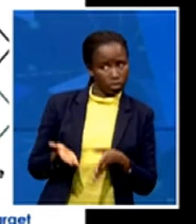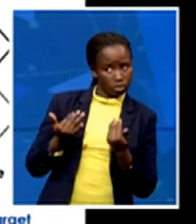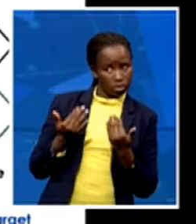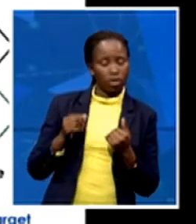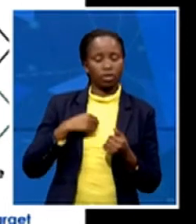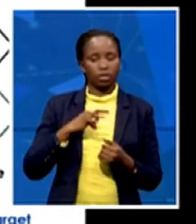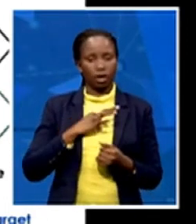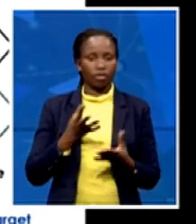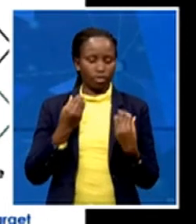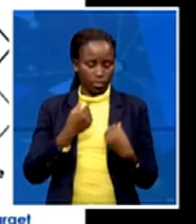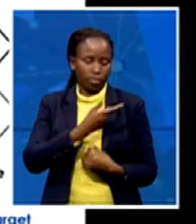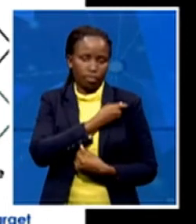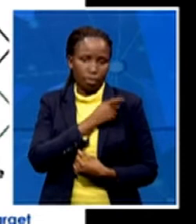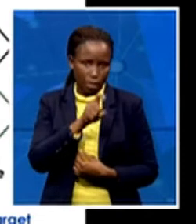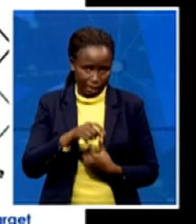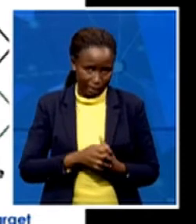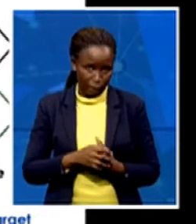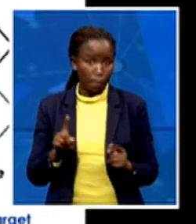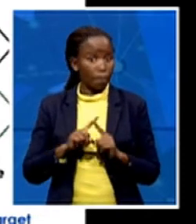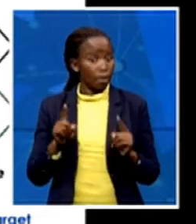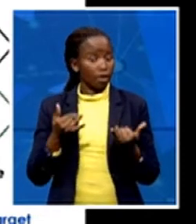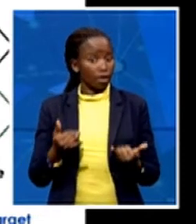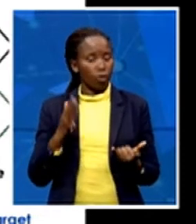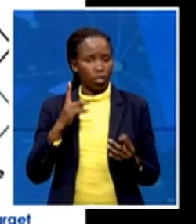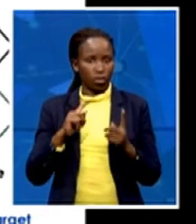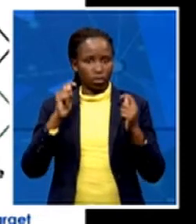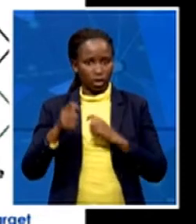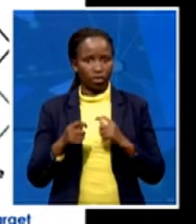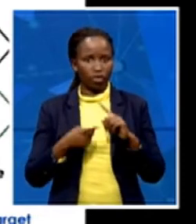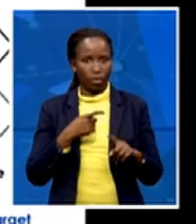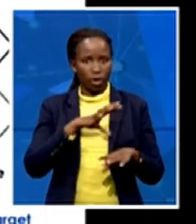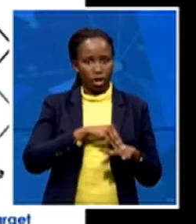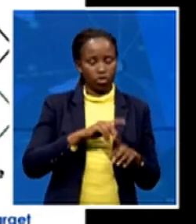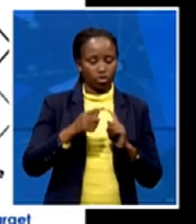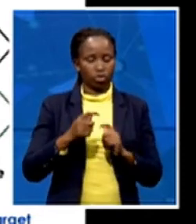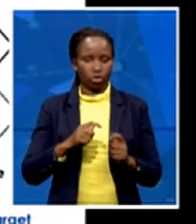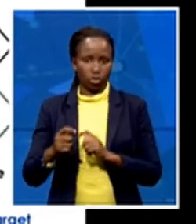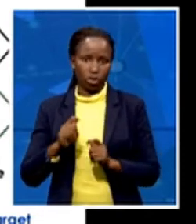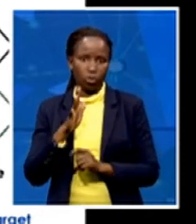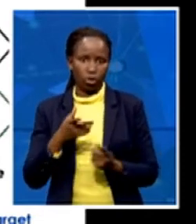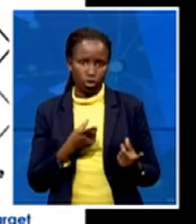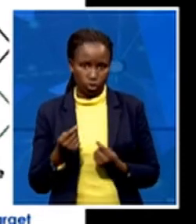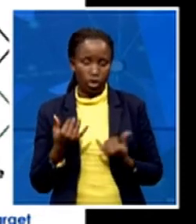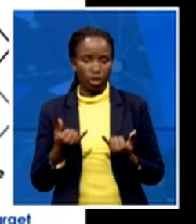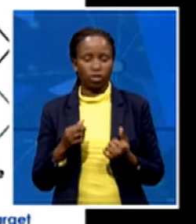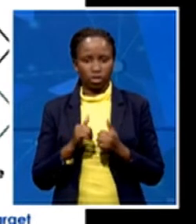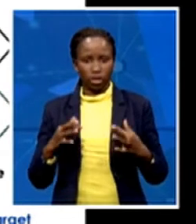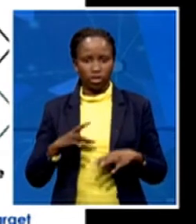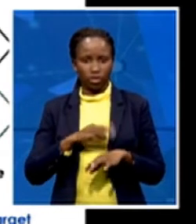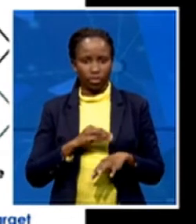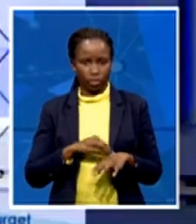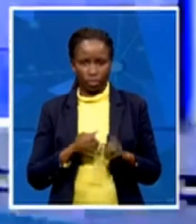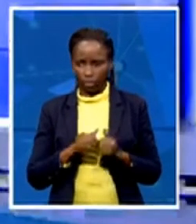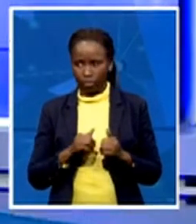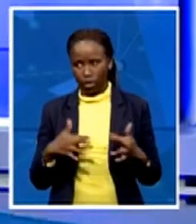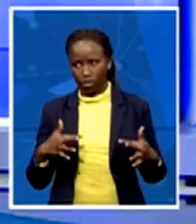will transition from one age band to the next. So we'll go from 60, plus 60 to plus 50 to plus